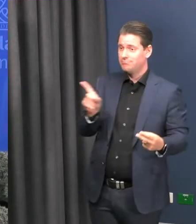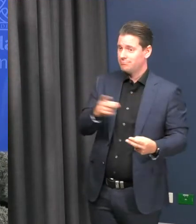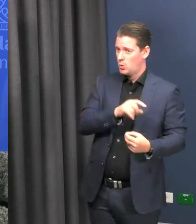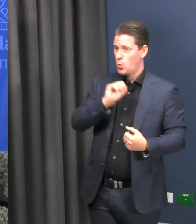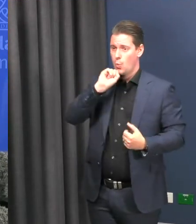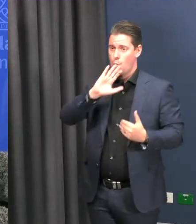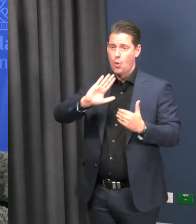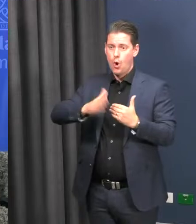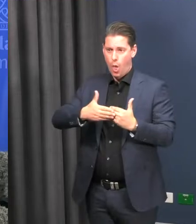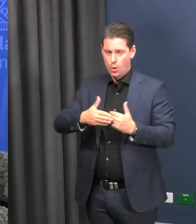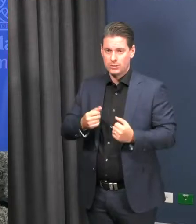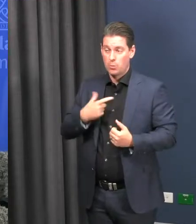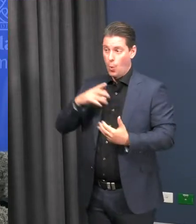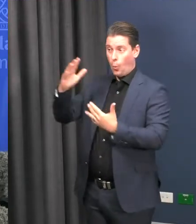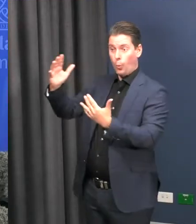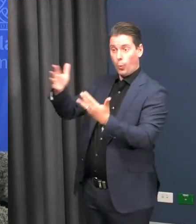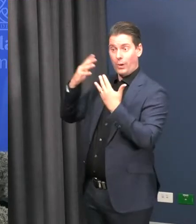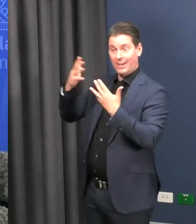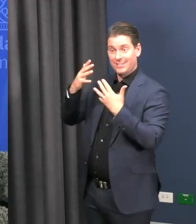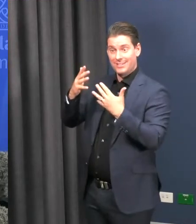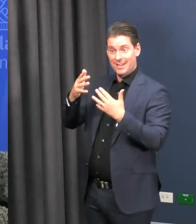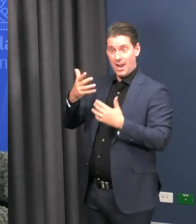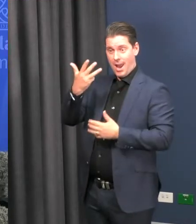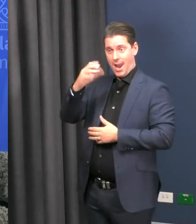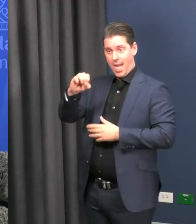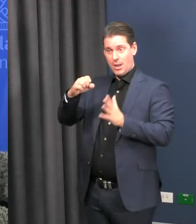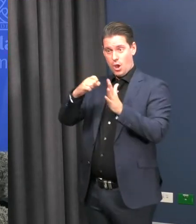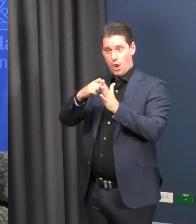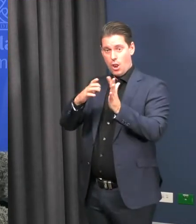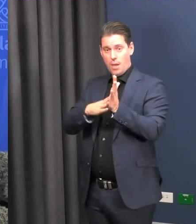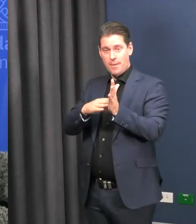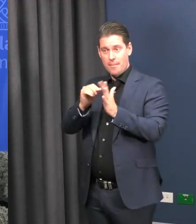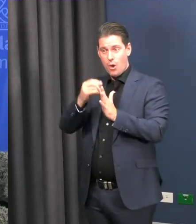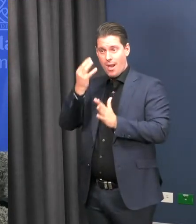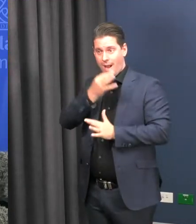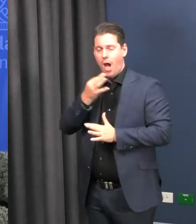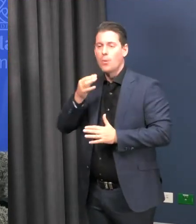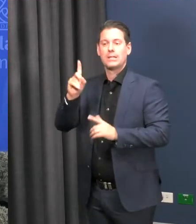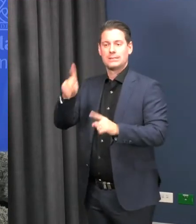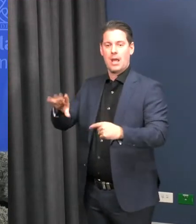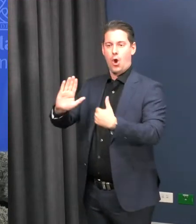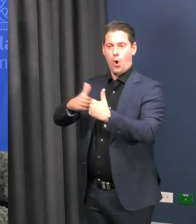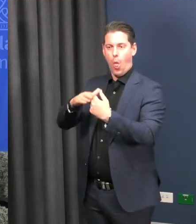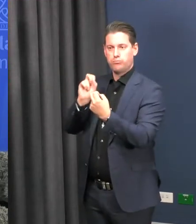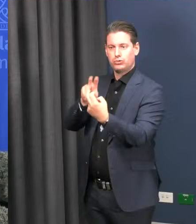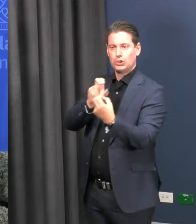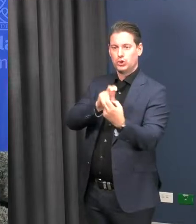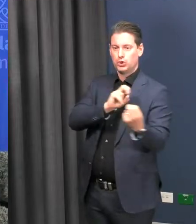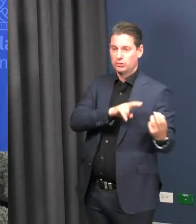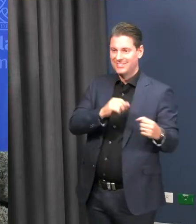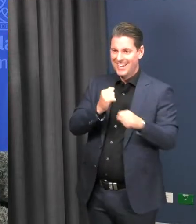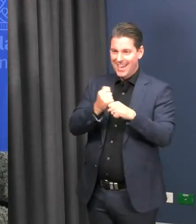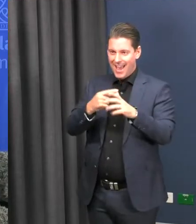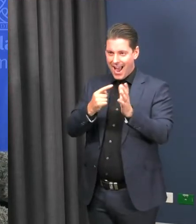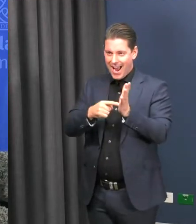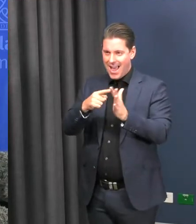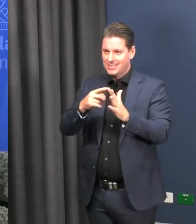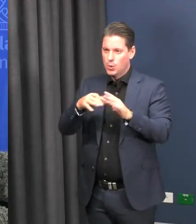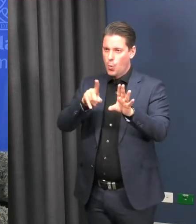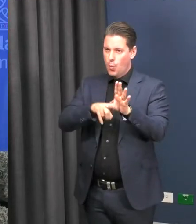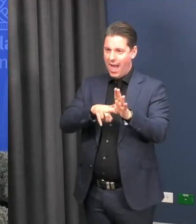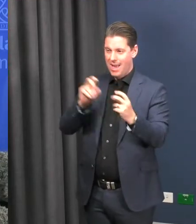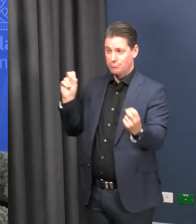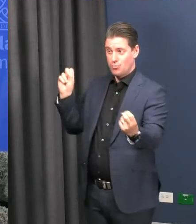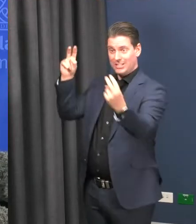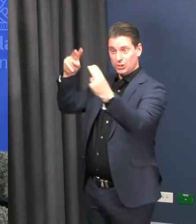once winds reach 90 kilometres an hour, that's the trigger point, and I talk about things like the gateway, and it's important that people stay up to